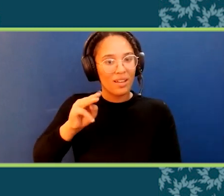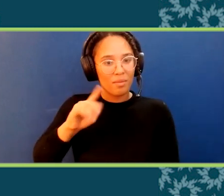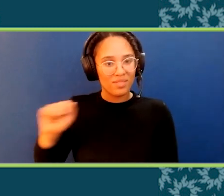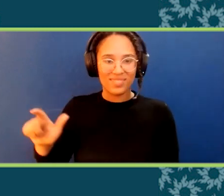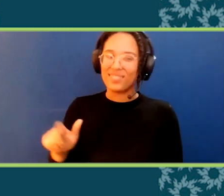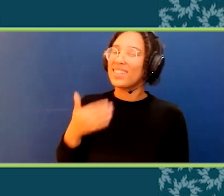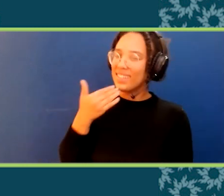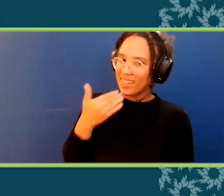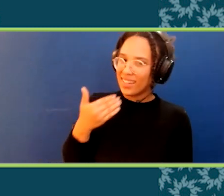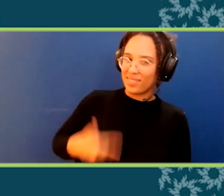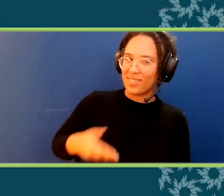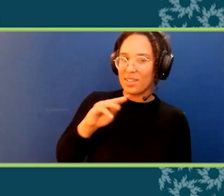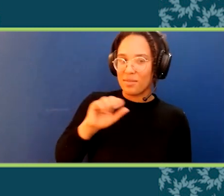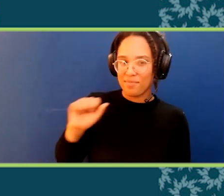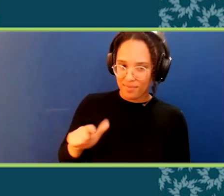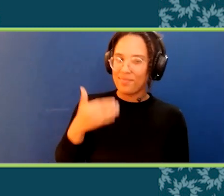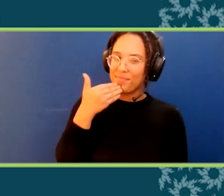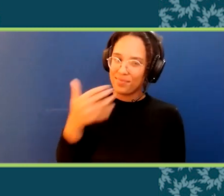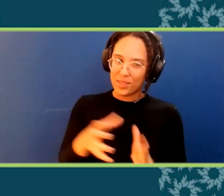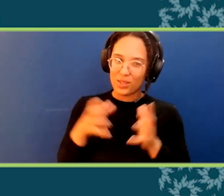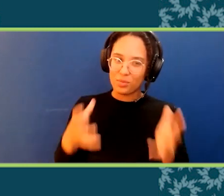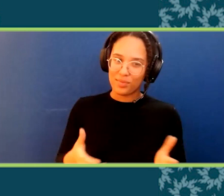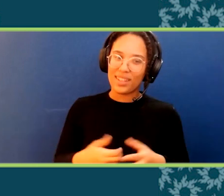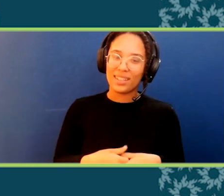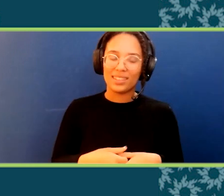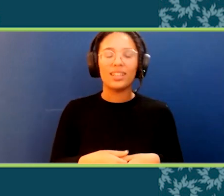Minal. Thank you so much, Lindsey. Minal,